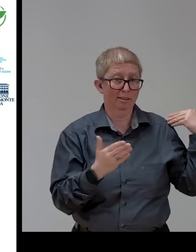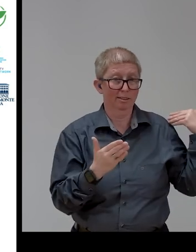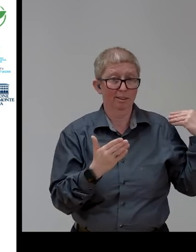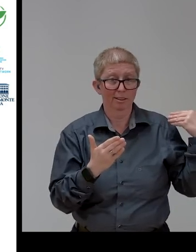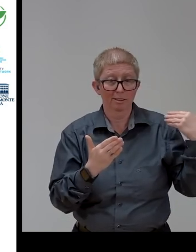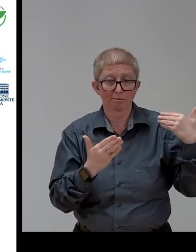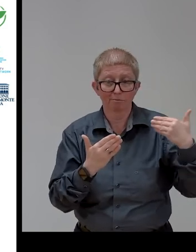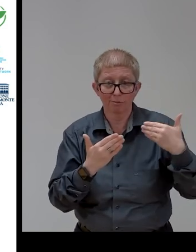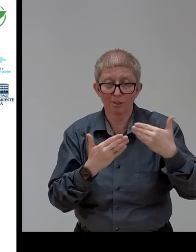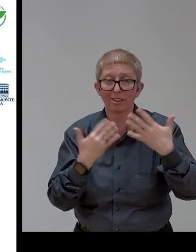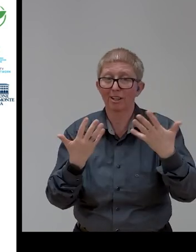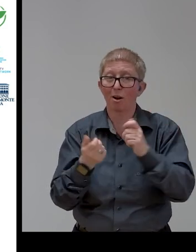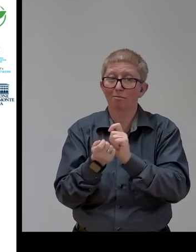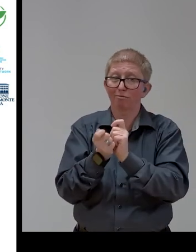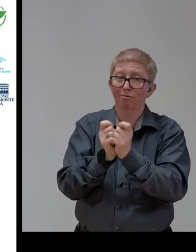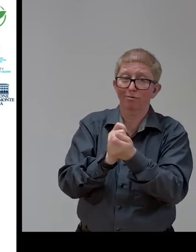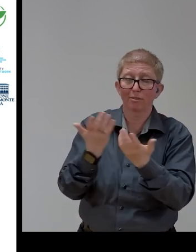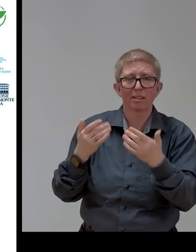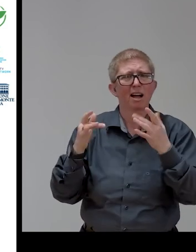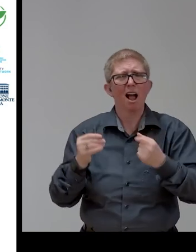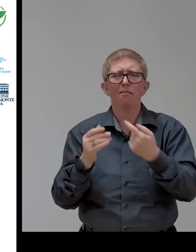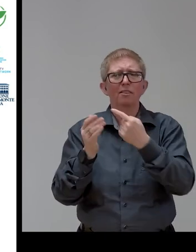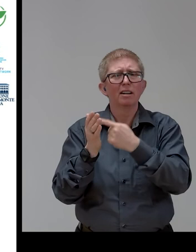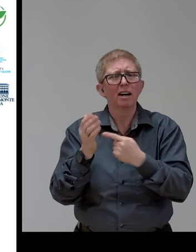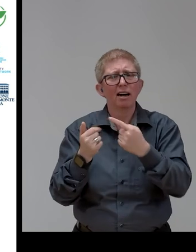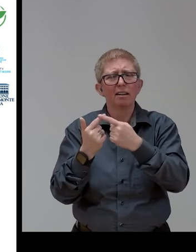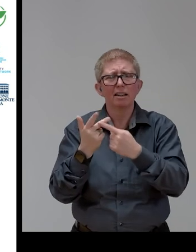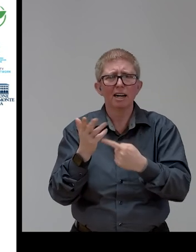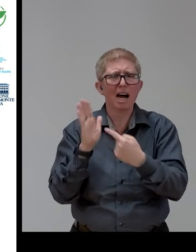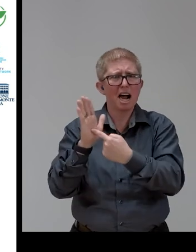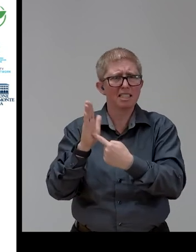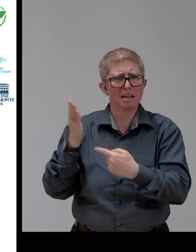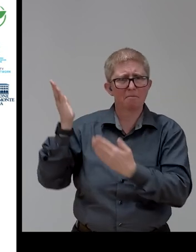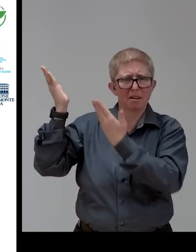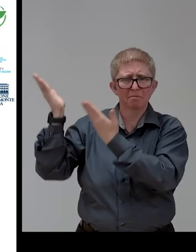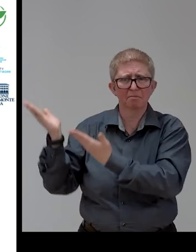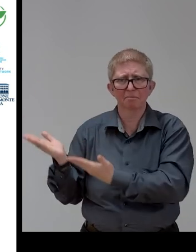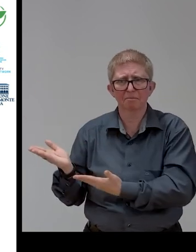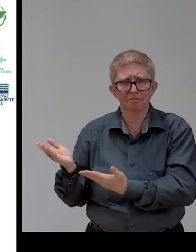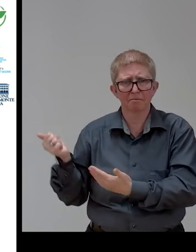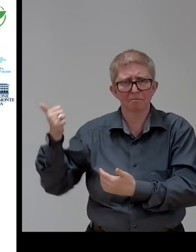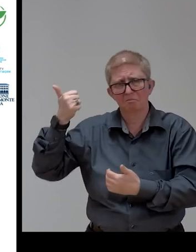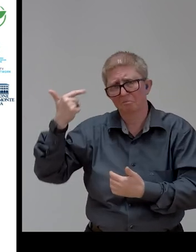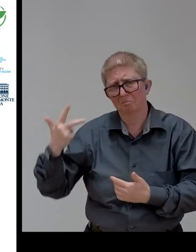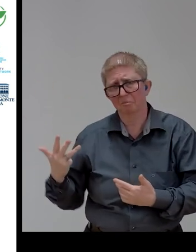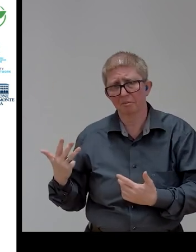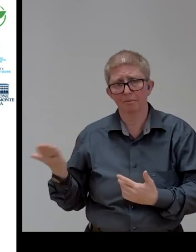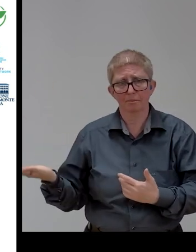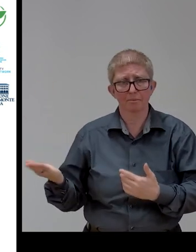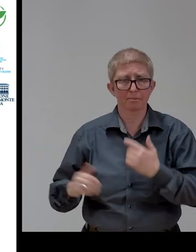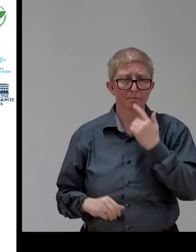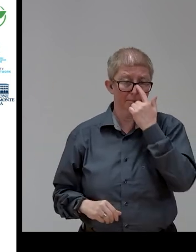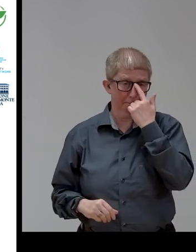This is just a few examples of what you can find inside the publication, because we think and we thought and